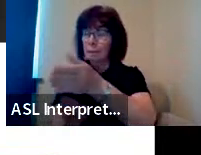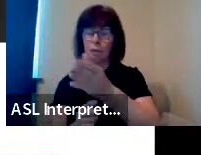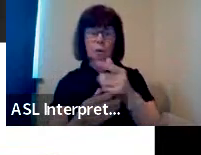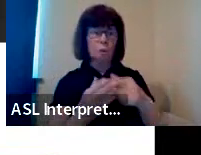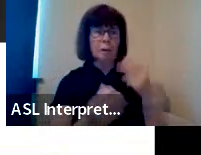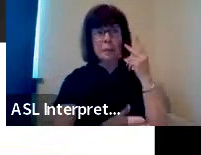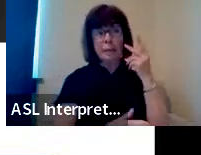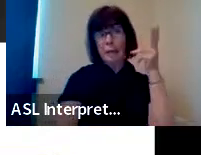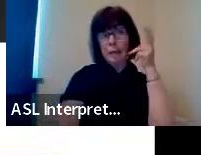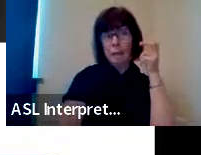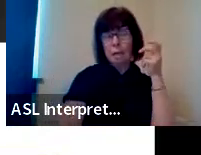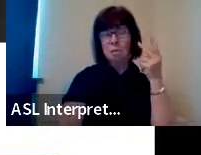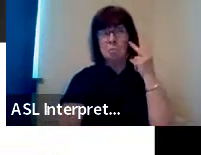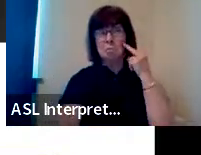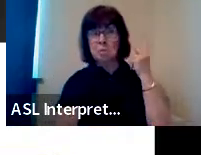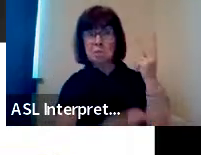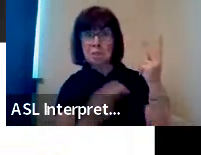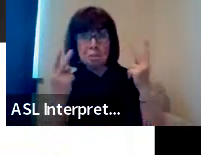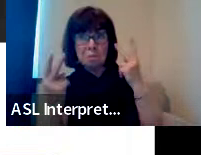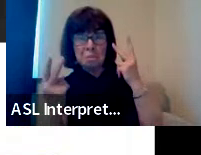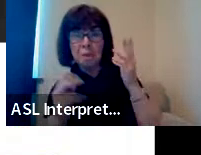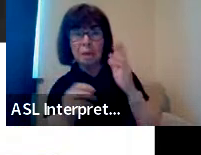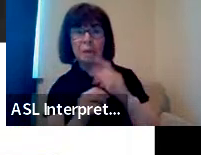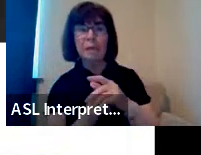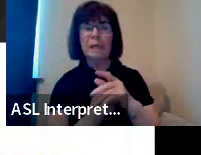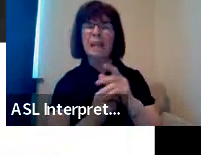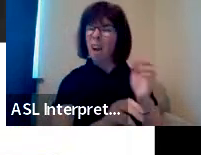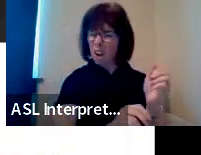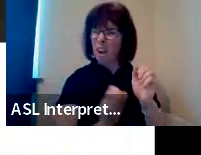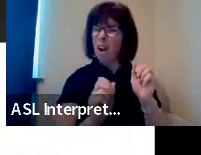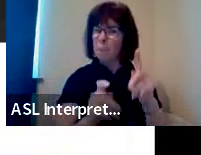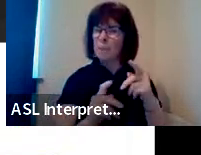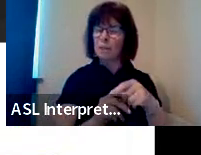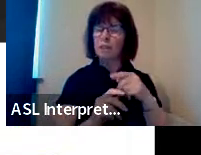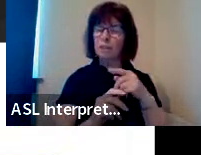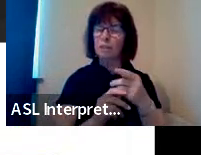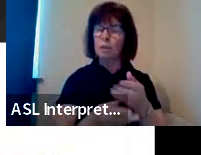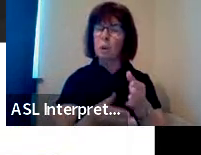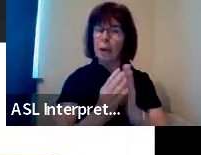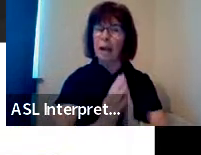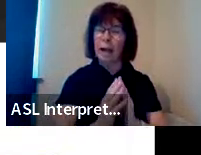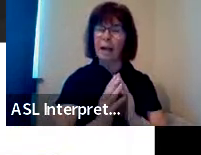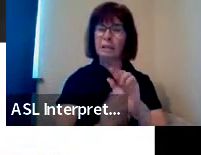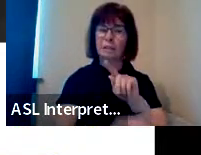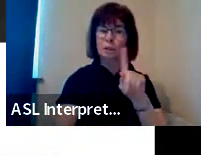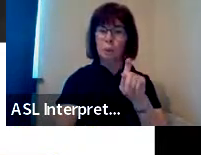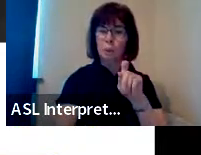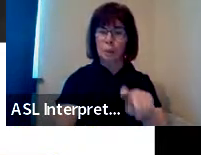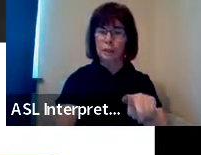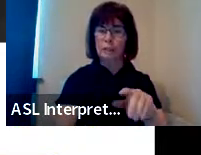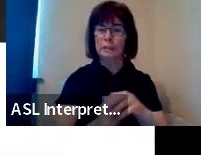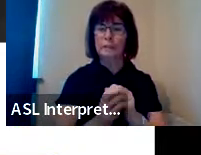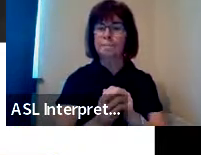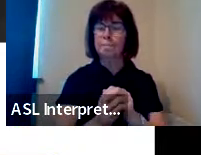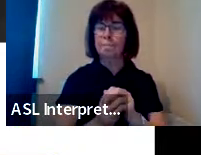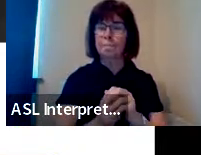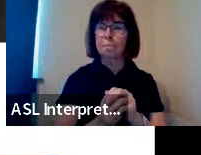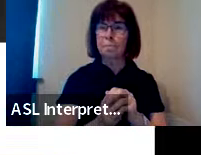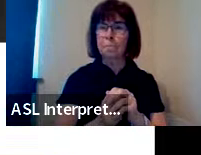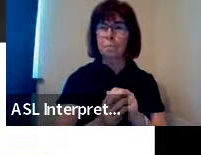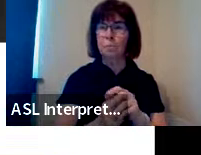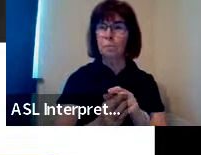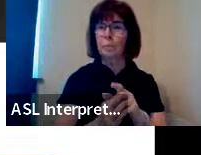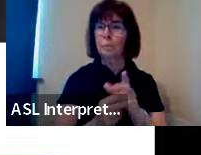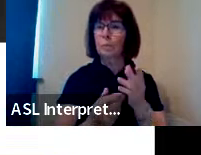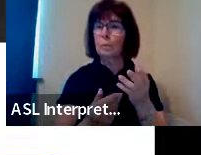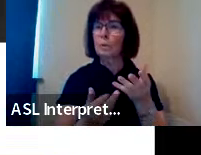they're hearing. It's also an opportunity to pose questions that we want to also to have